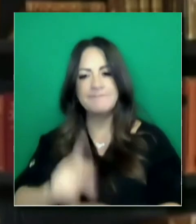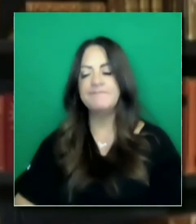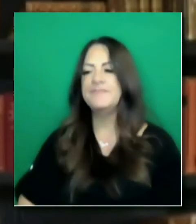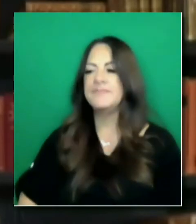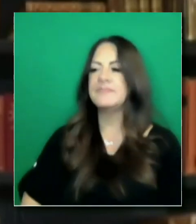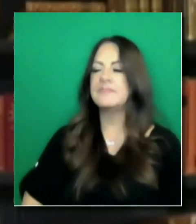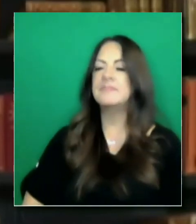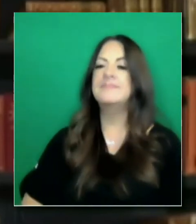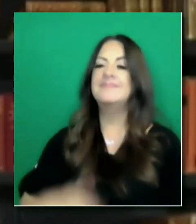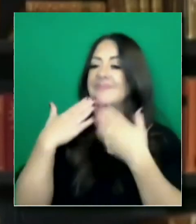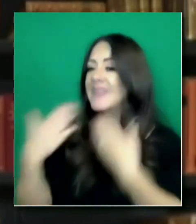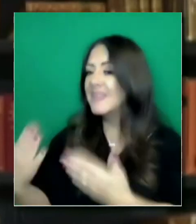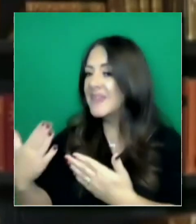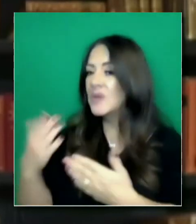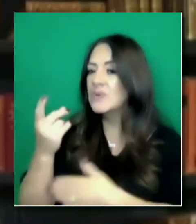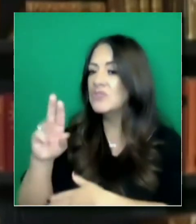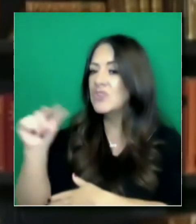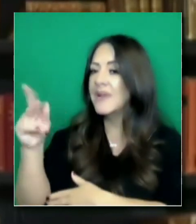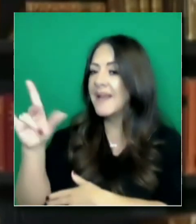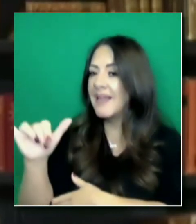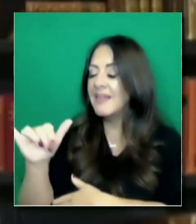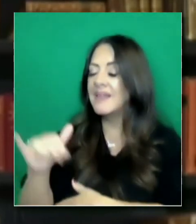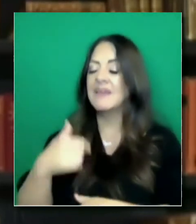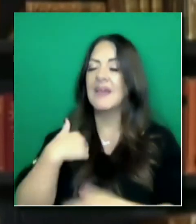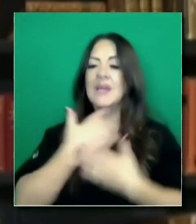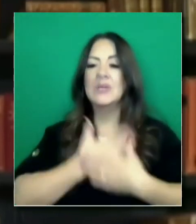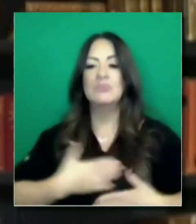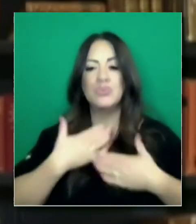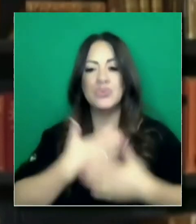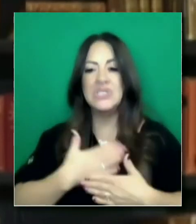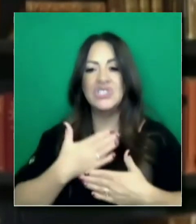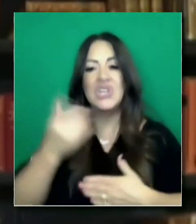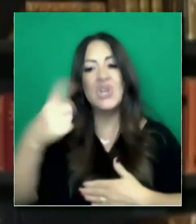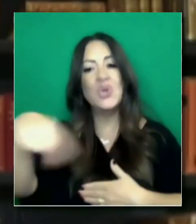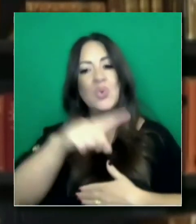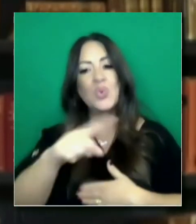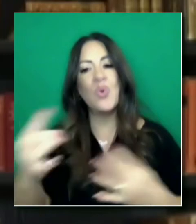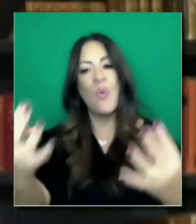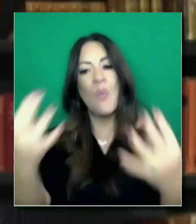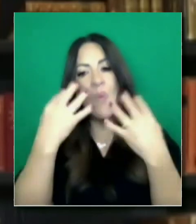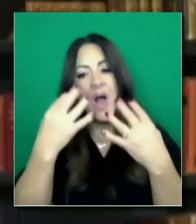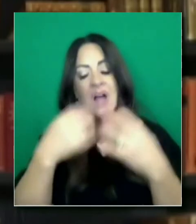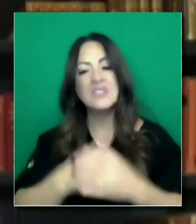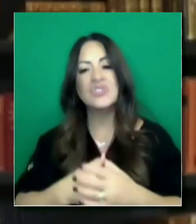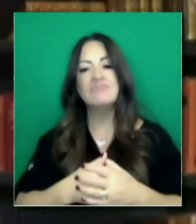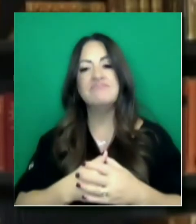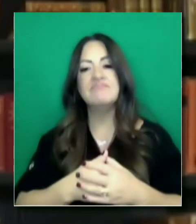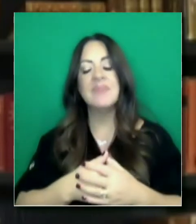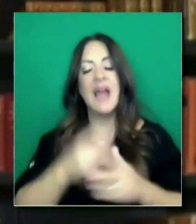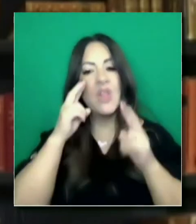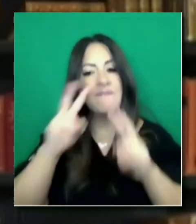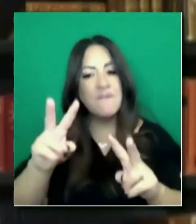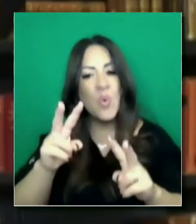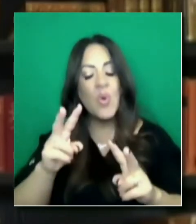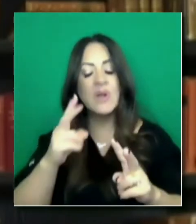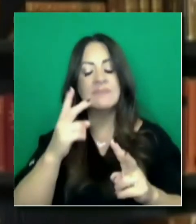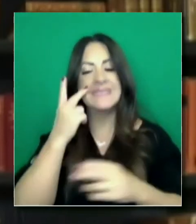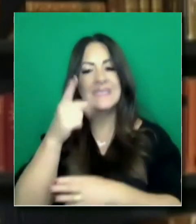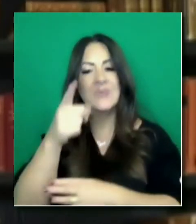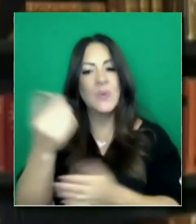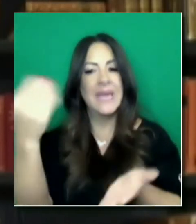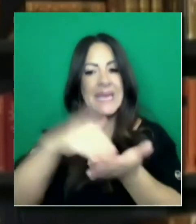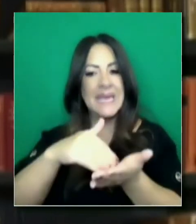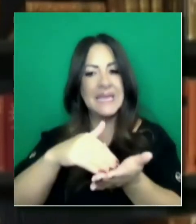that response, appreciate the question, appreciate all of you for tuning in, taking the time, and we look forward to making